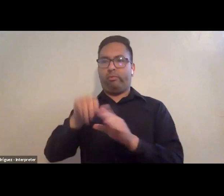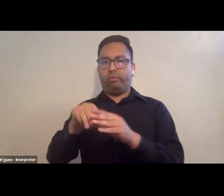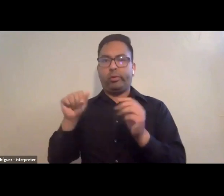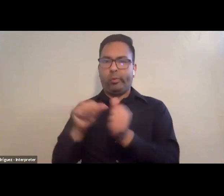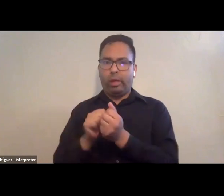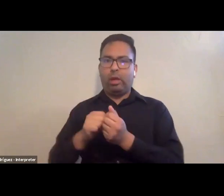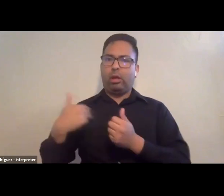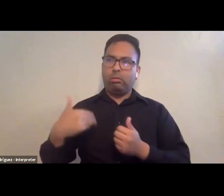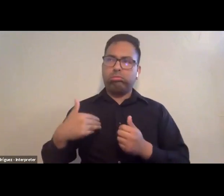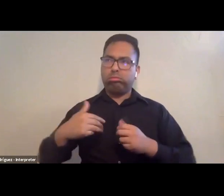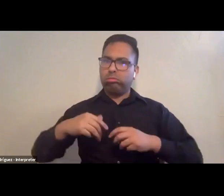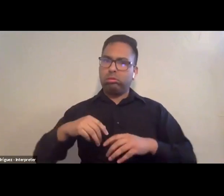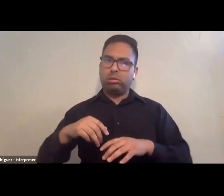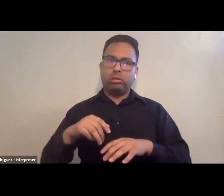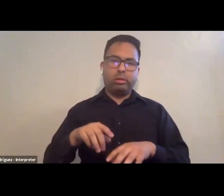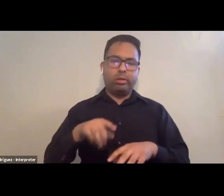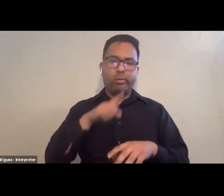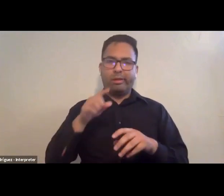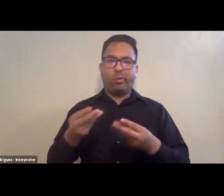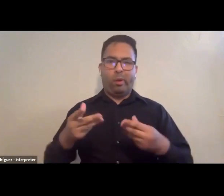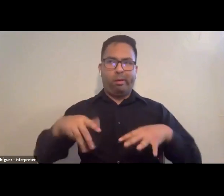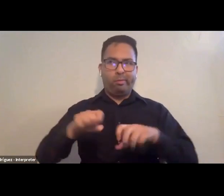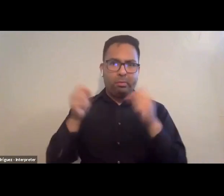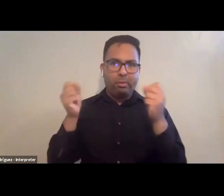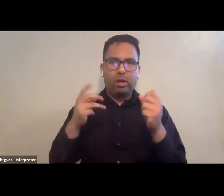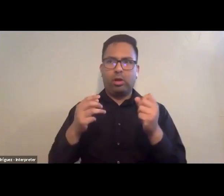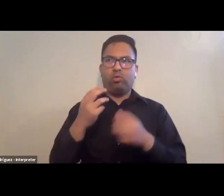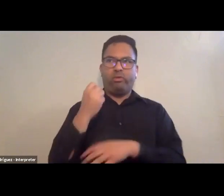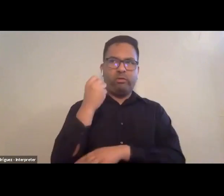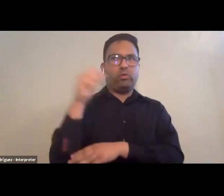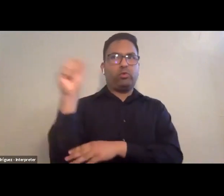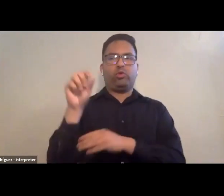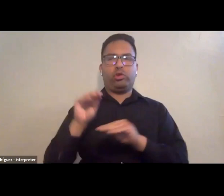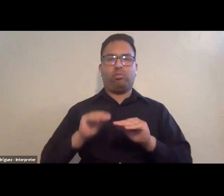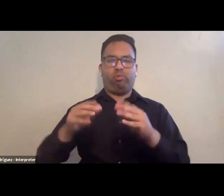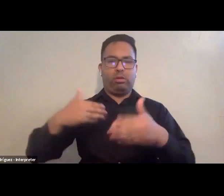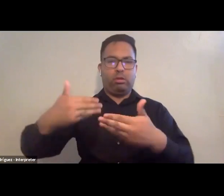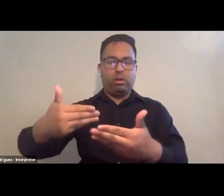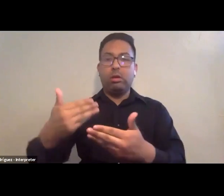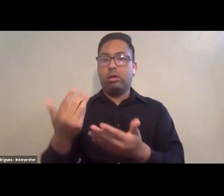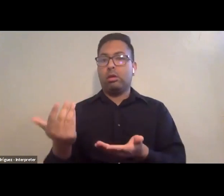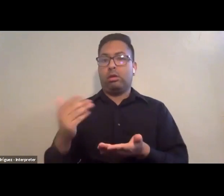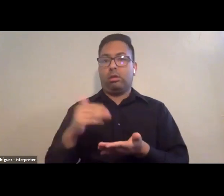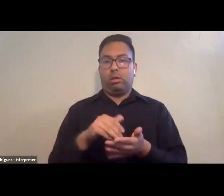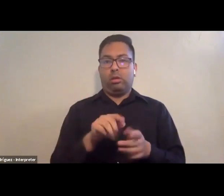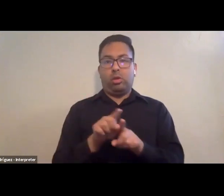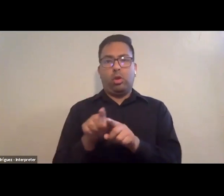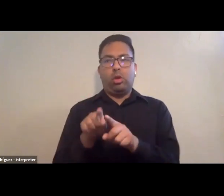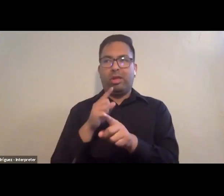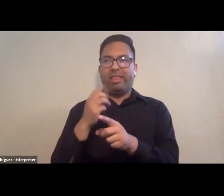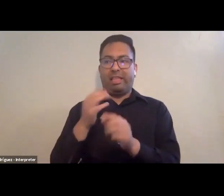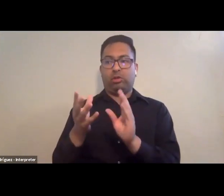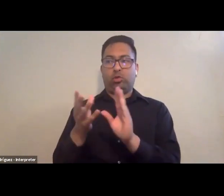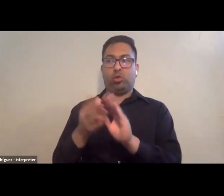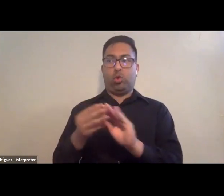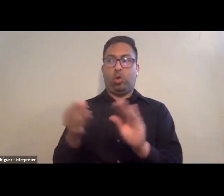groundbreaking revolutionary movements. Further, knowing that memory is a key to storytelling, she went